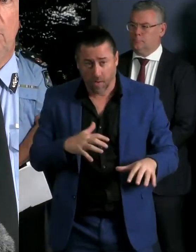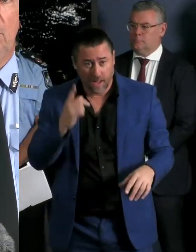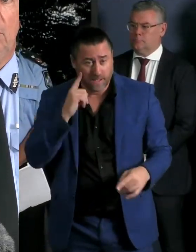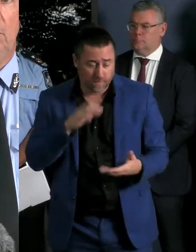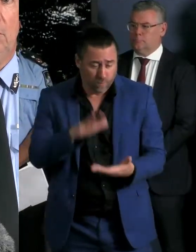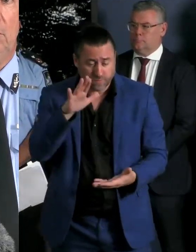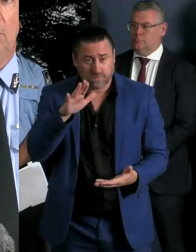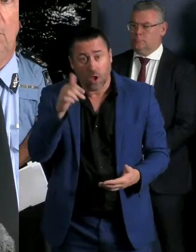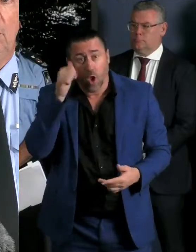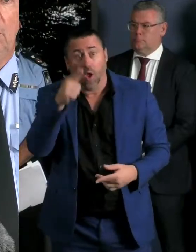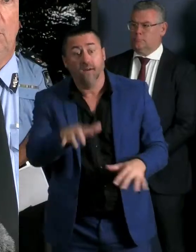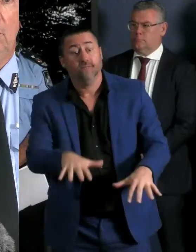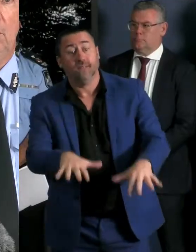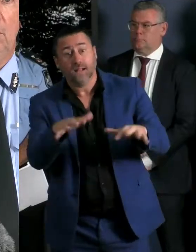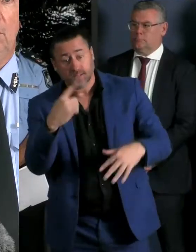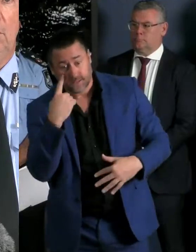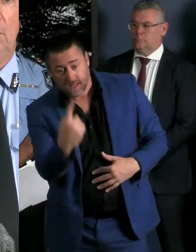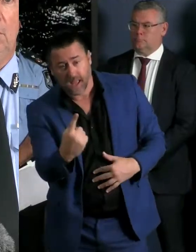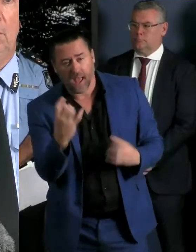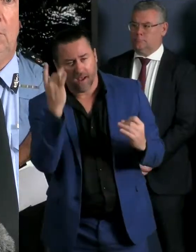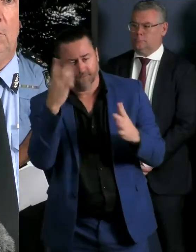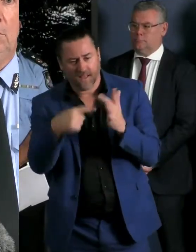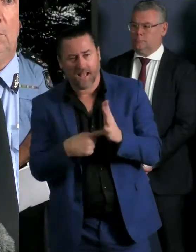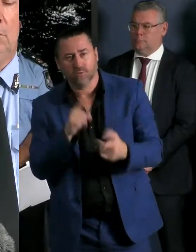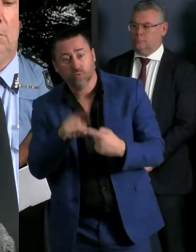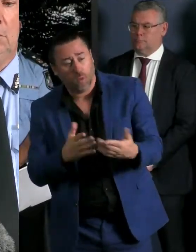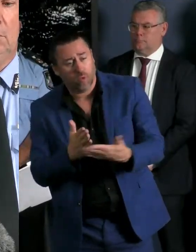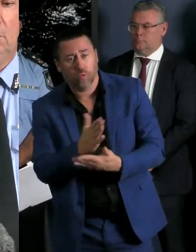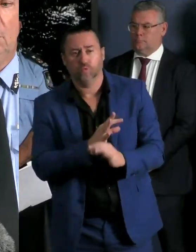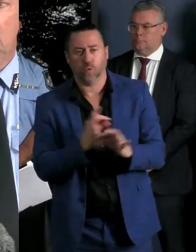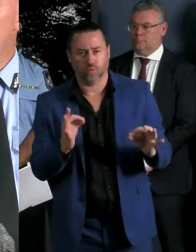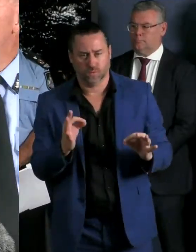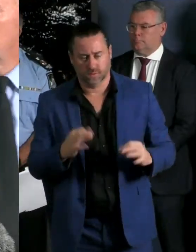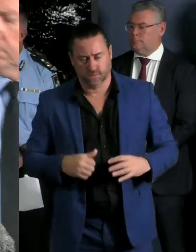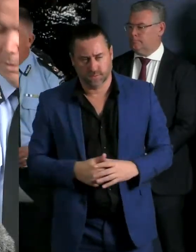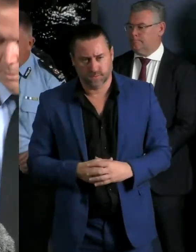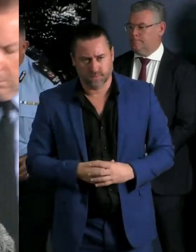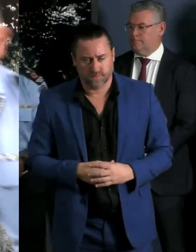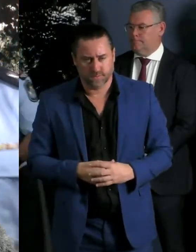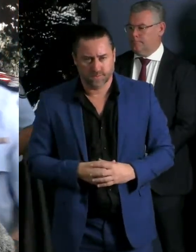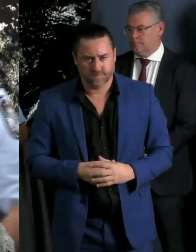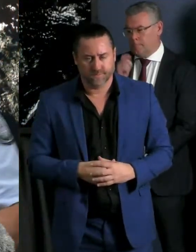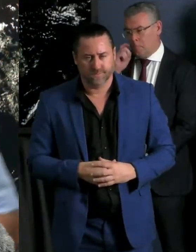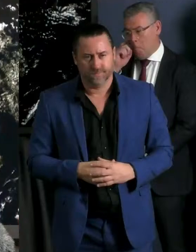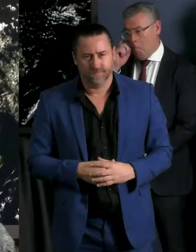as always, if it's flooded, please forget it. Thank you.